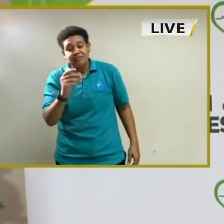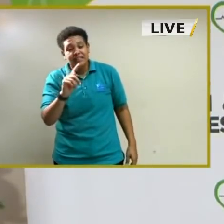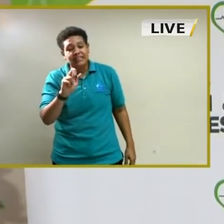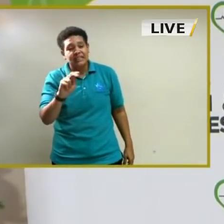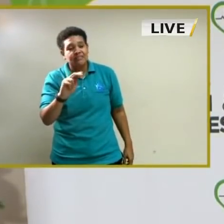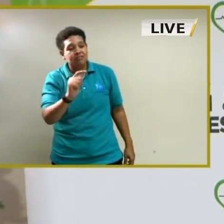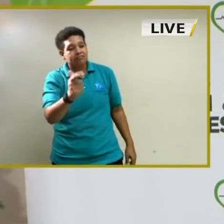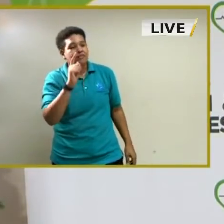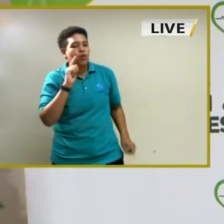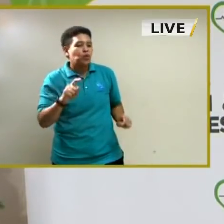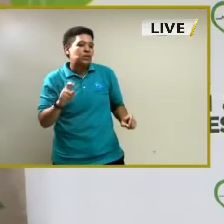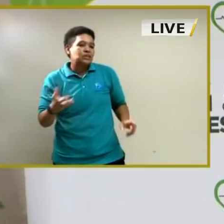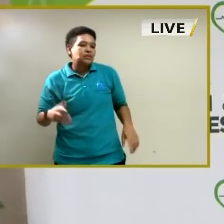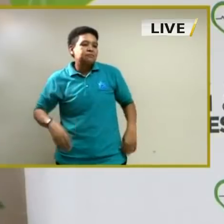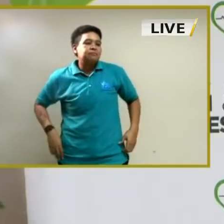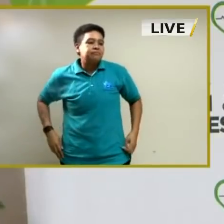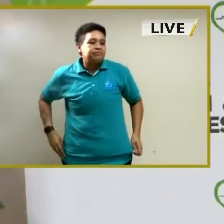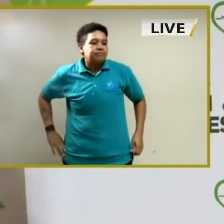for questions.